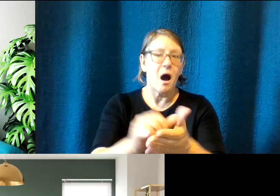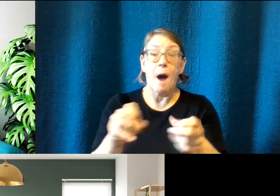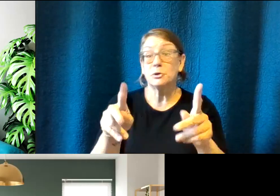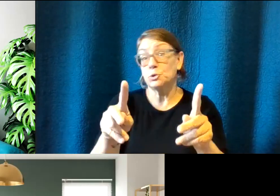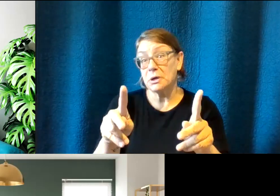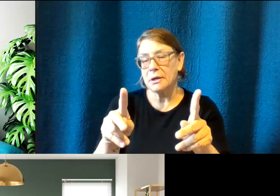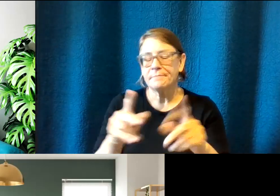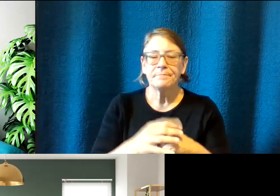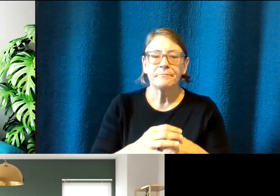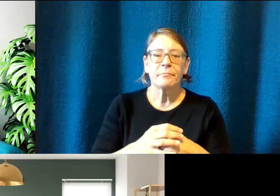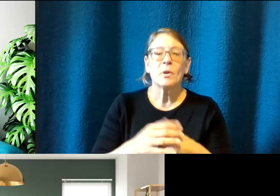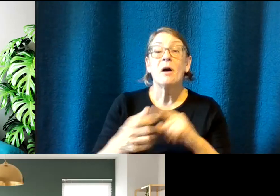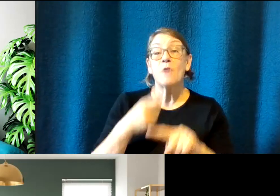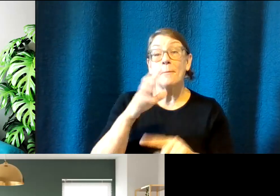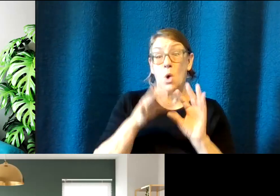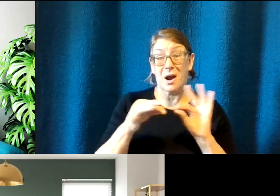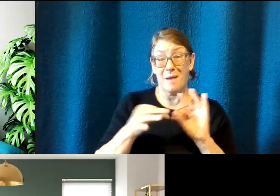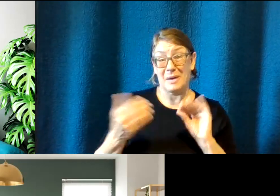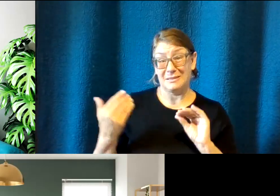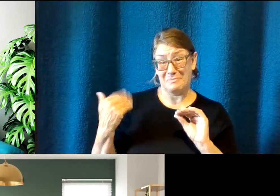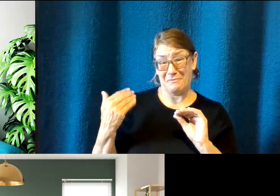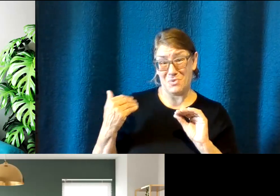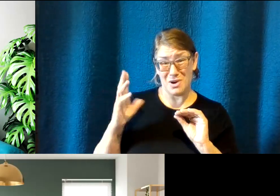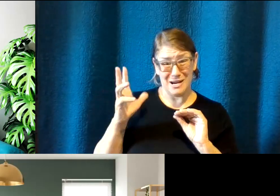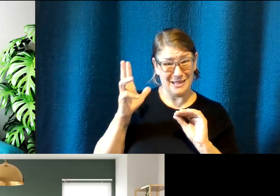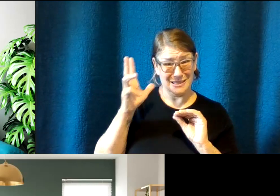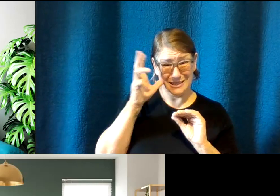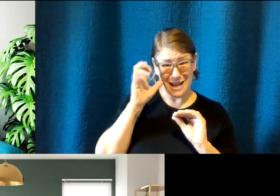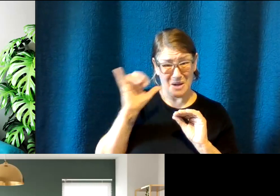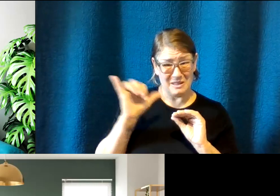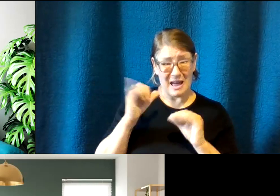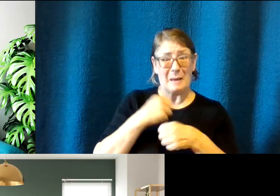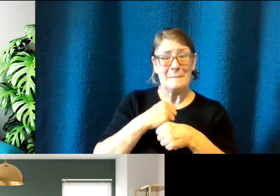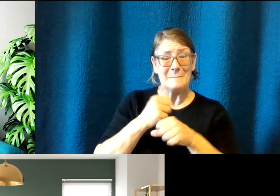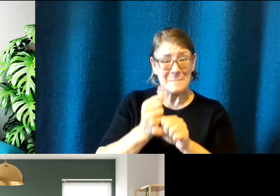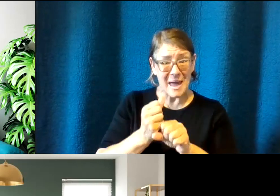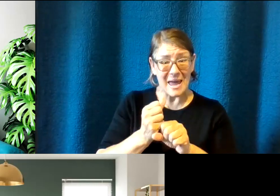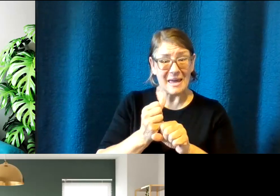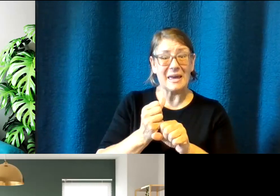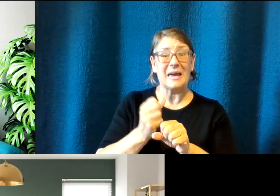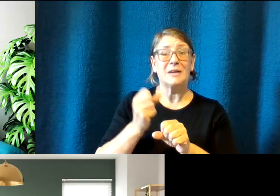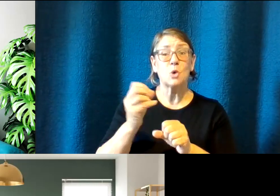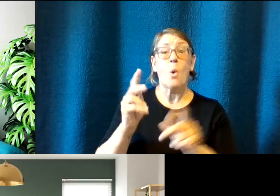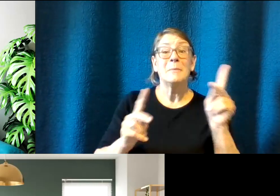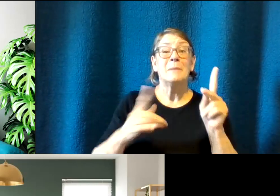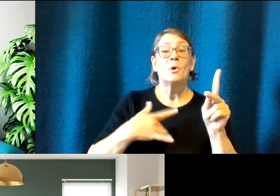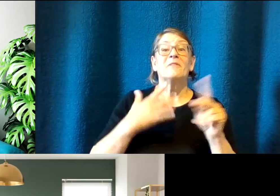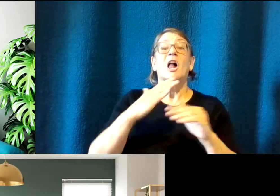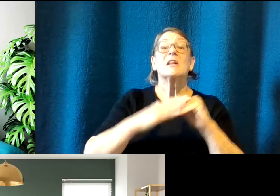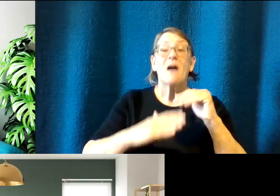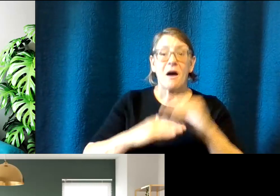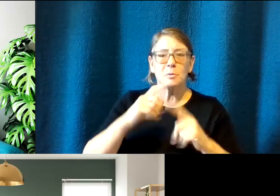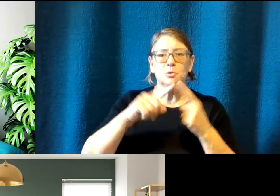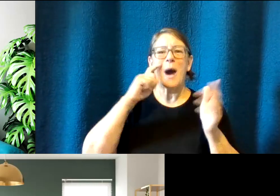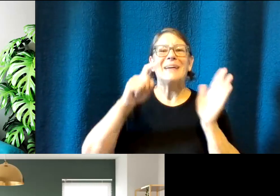opportunity. I think from your comments before, it sounds like making it so that people are comfortable with identifying